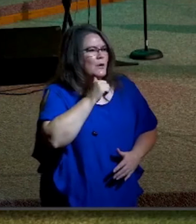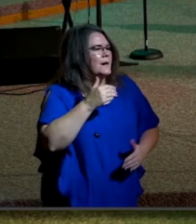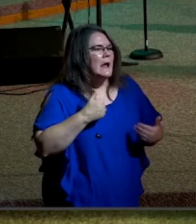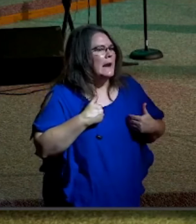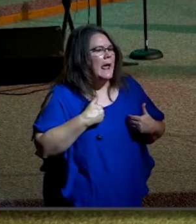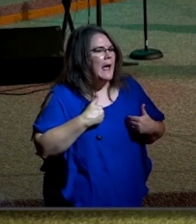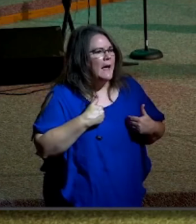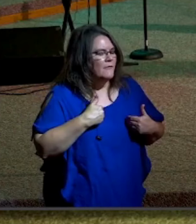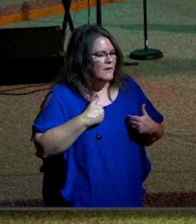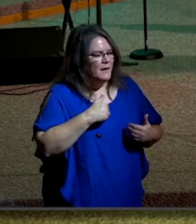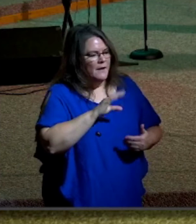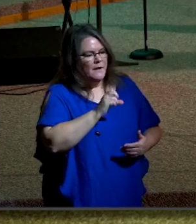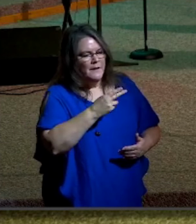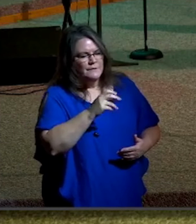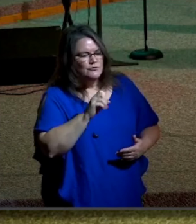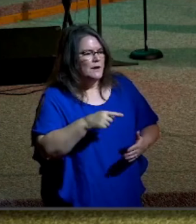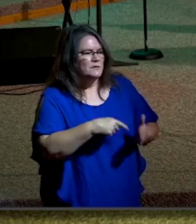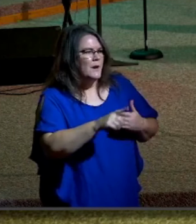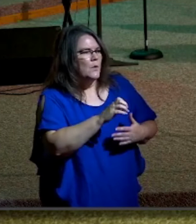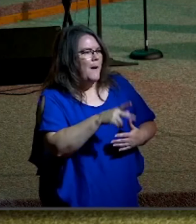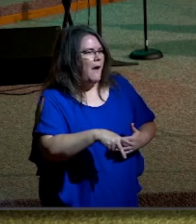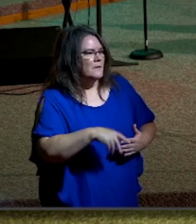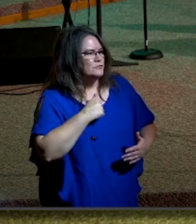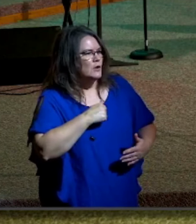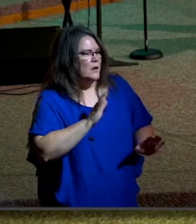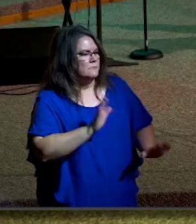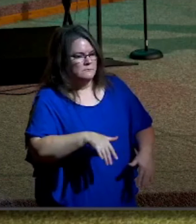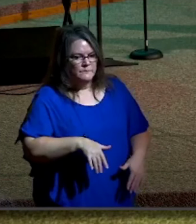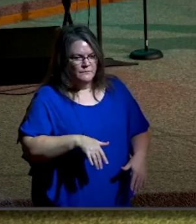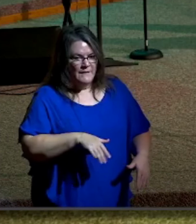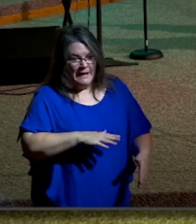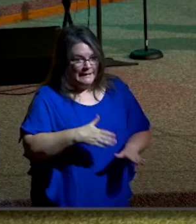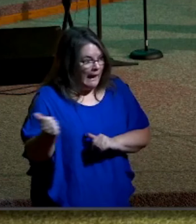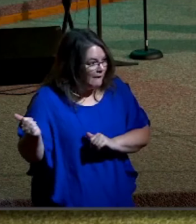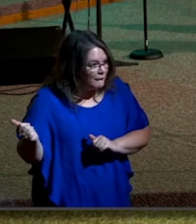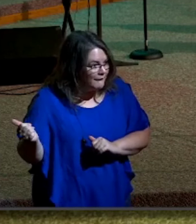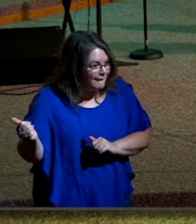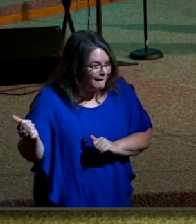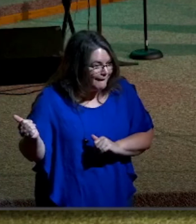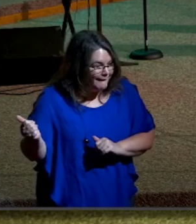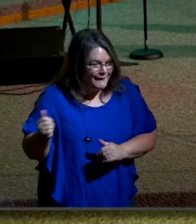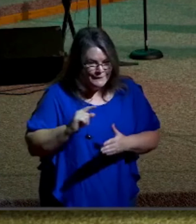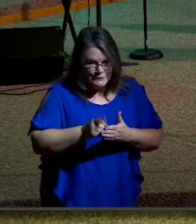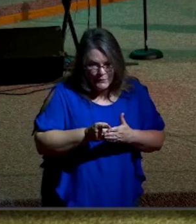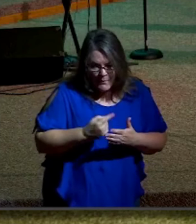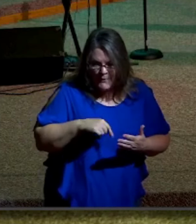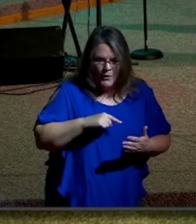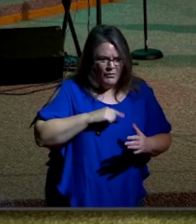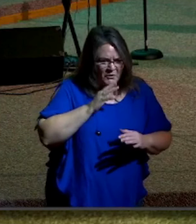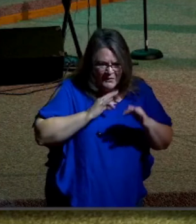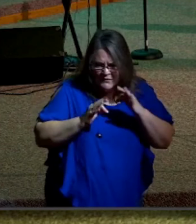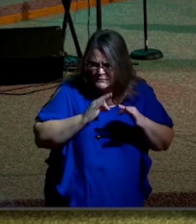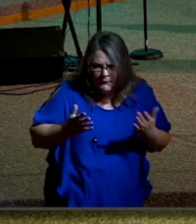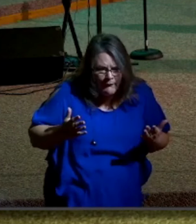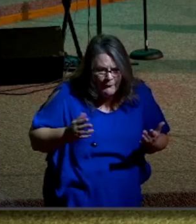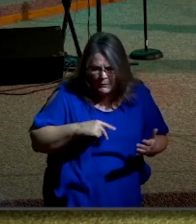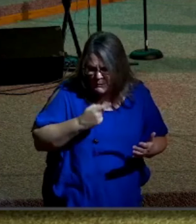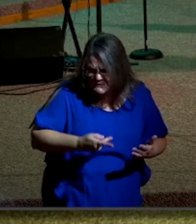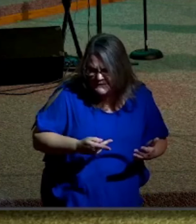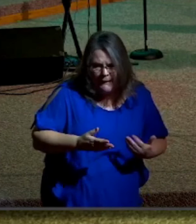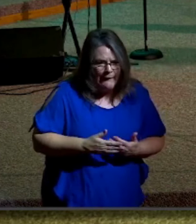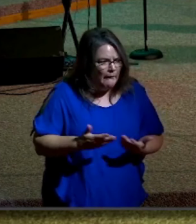have anything to give you. Sorry. And drove off like that. And in the moment, we were so frustrated. We're upset and heated and like,